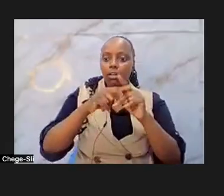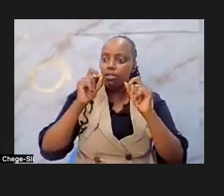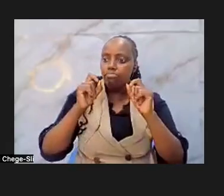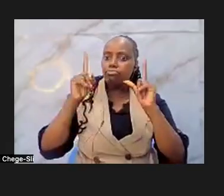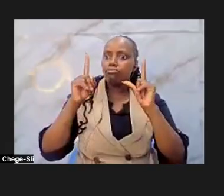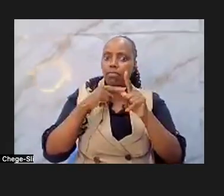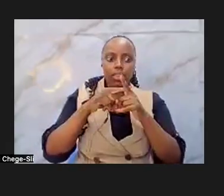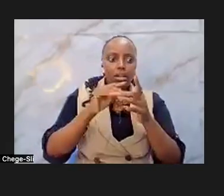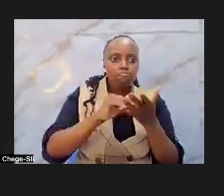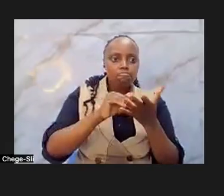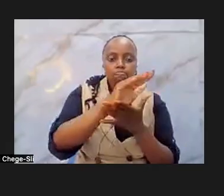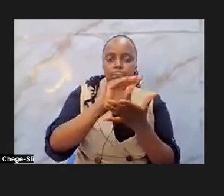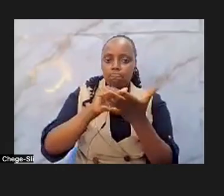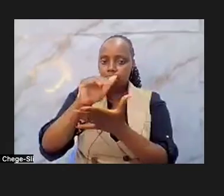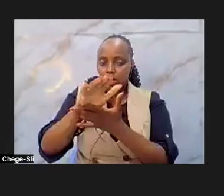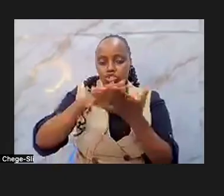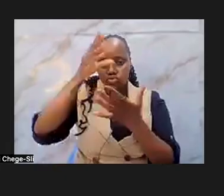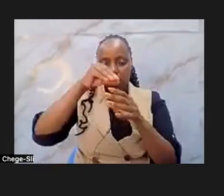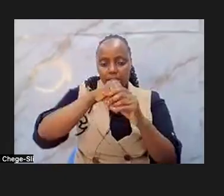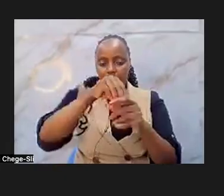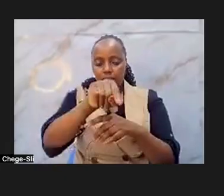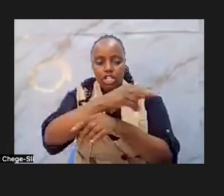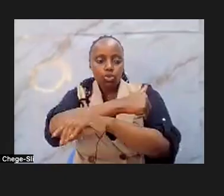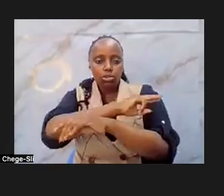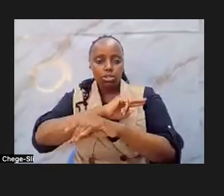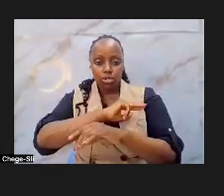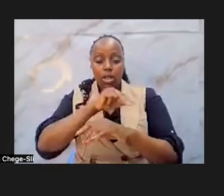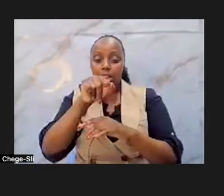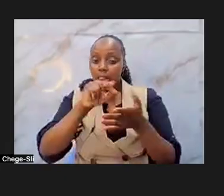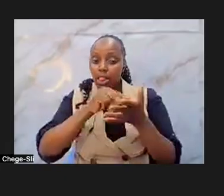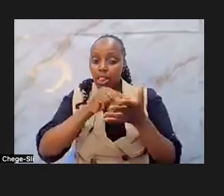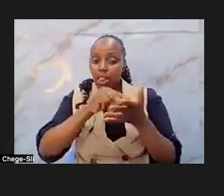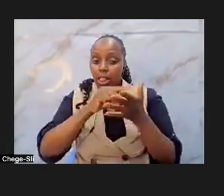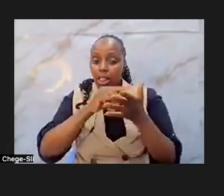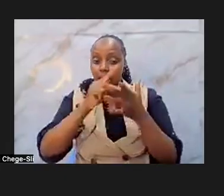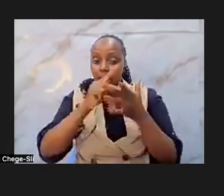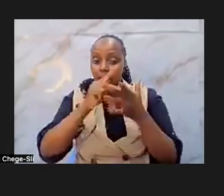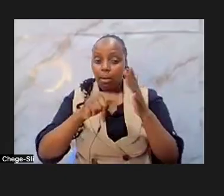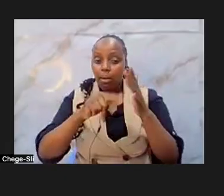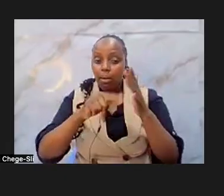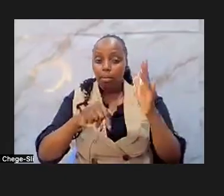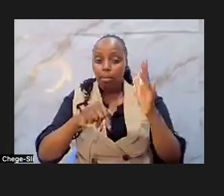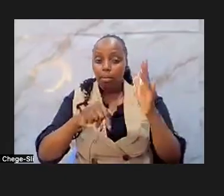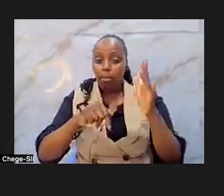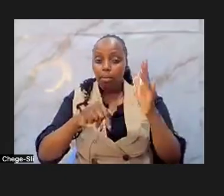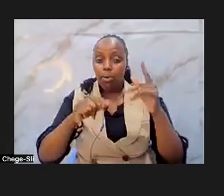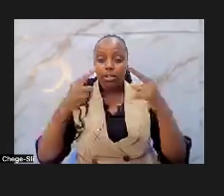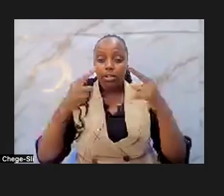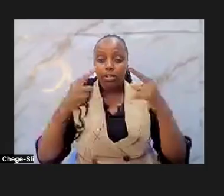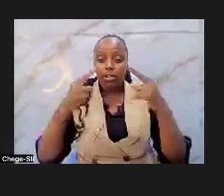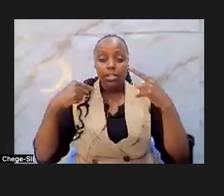So this means that this is a success story which can actually build a whole synergy